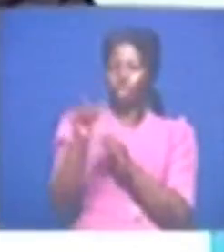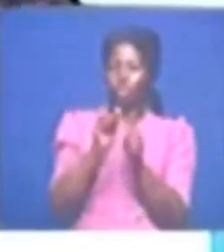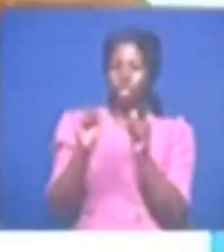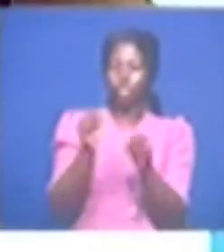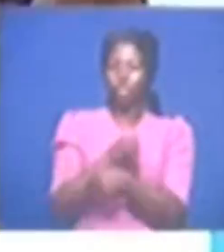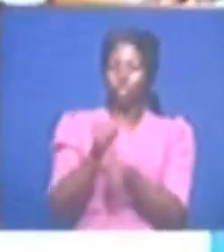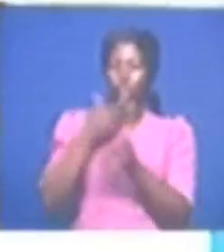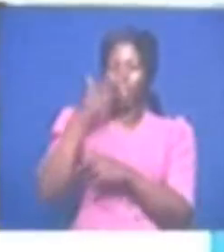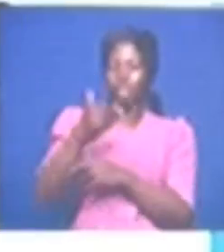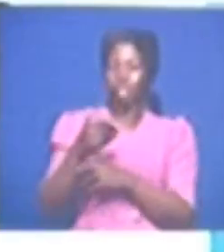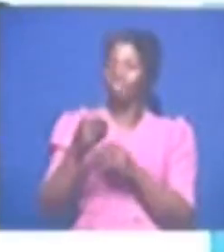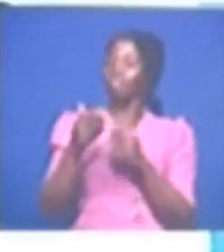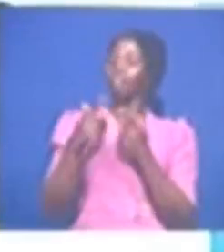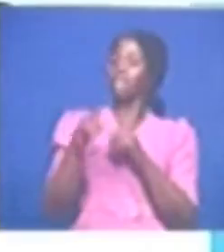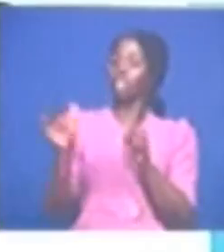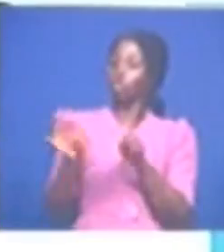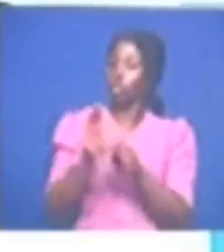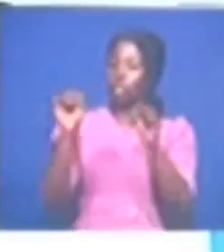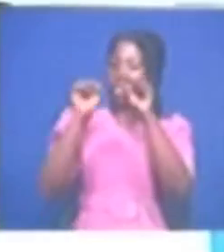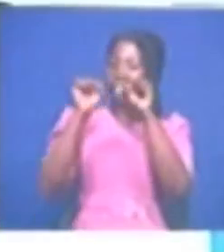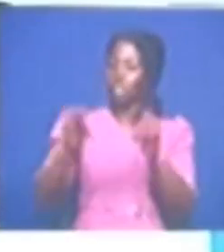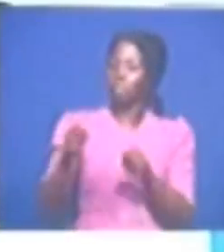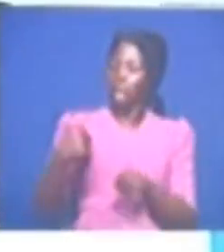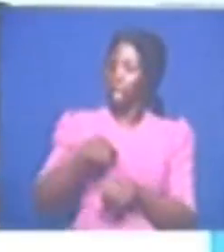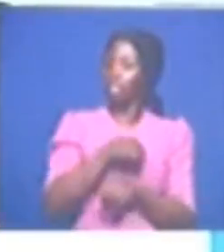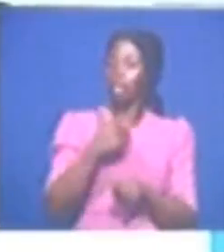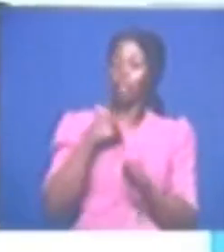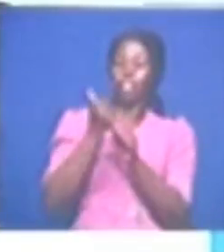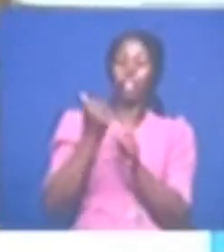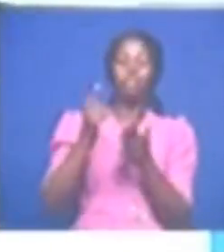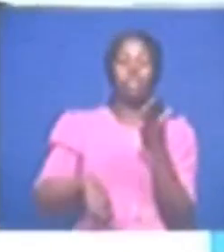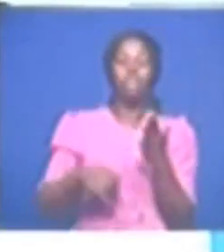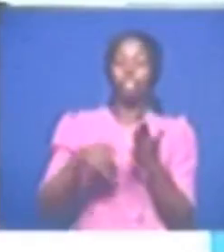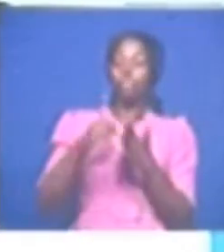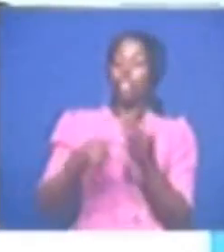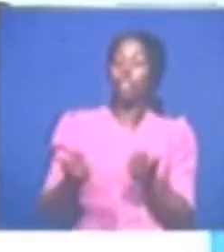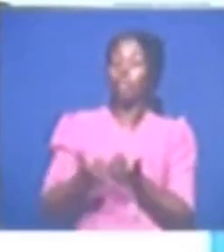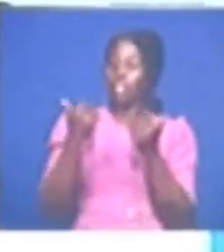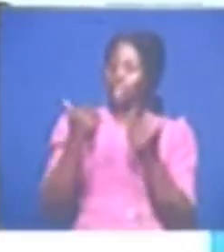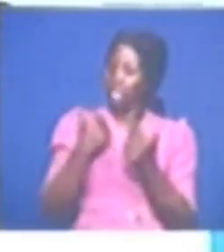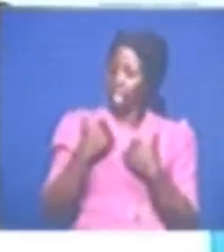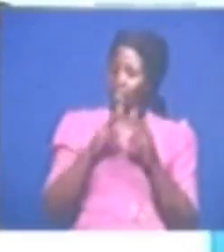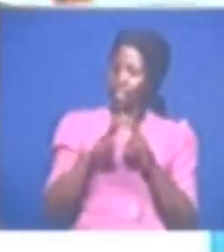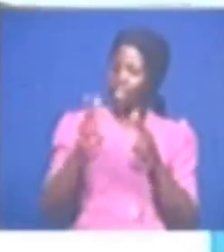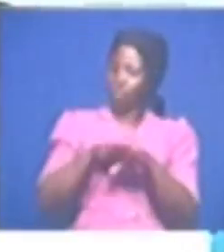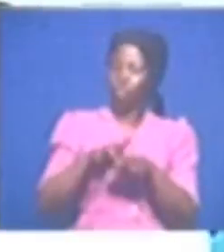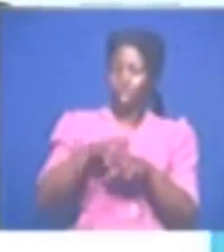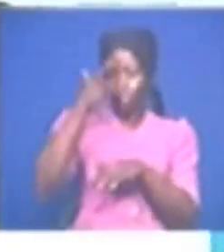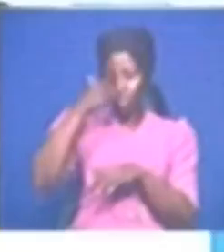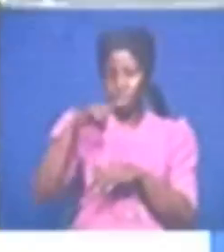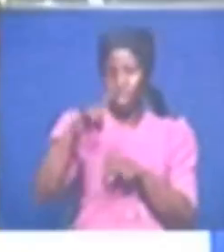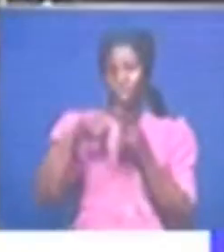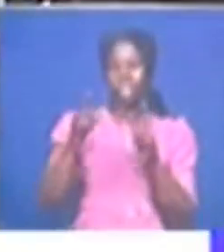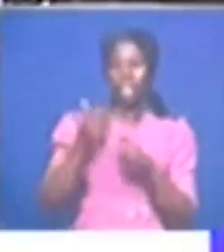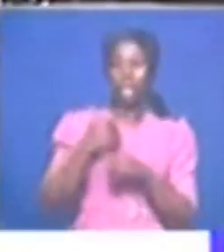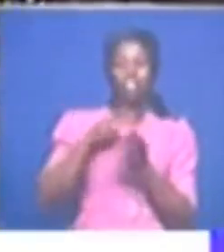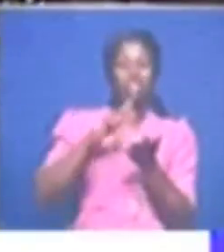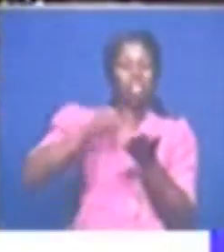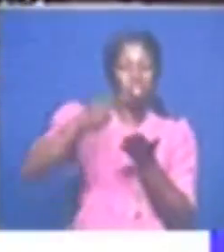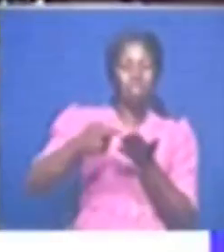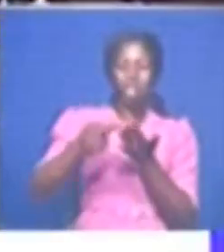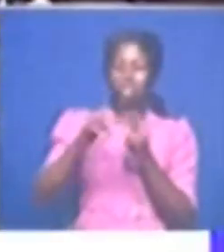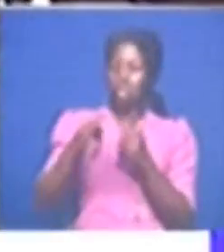It's the whole system. What have we done? So what happened is that we had a very good policy, but it didn't have resources to implement. So